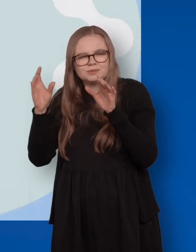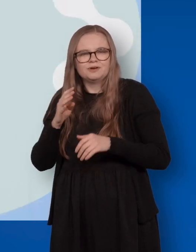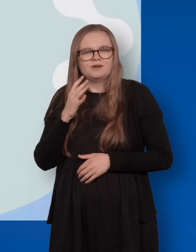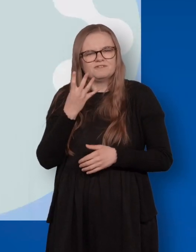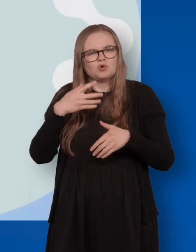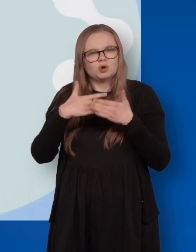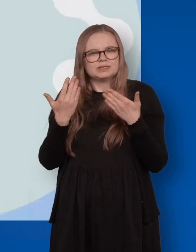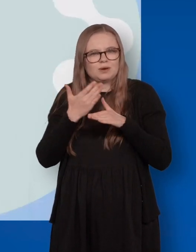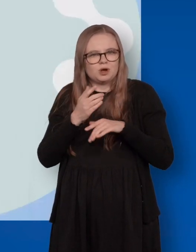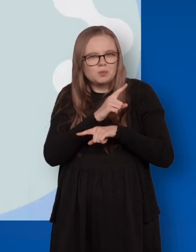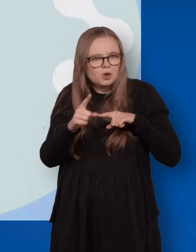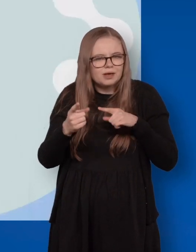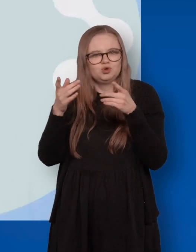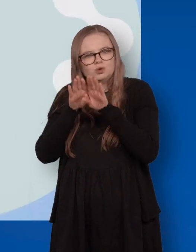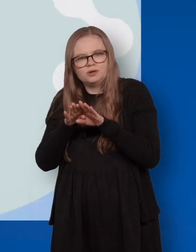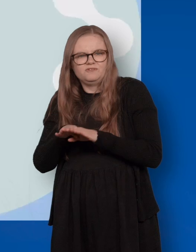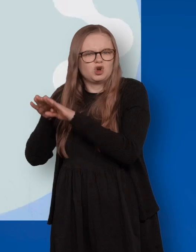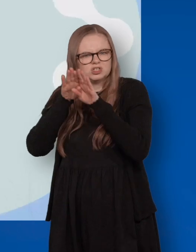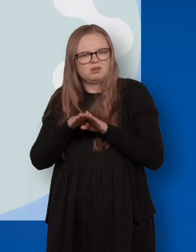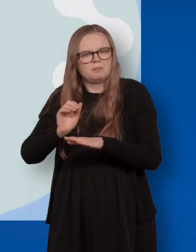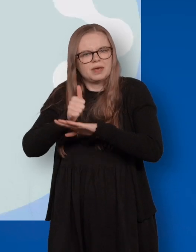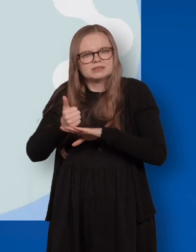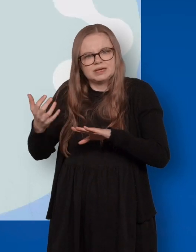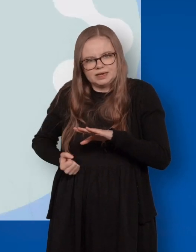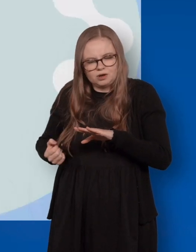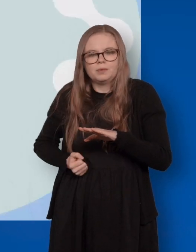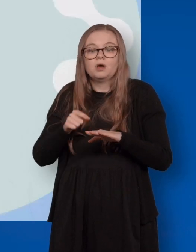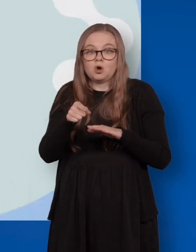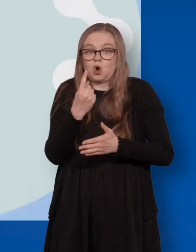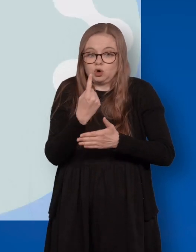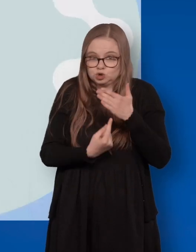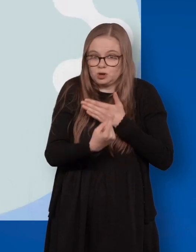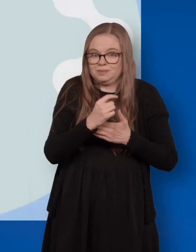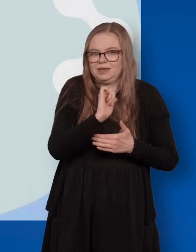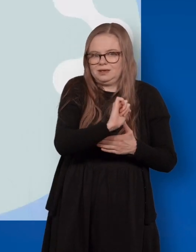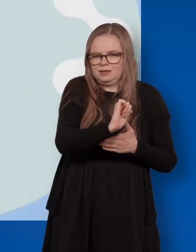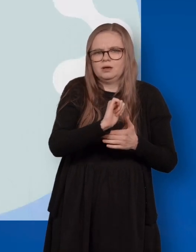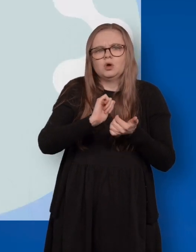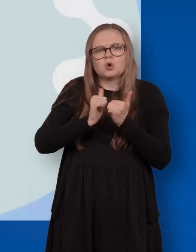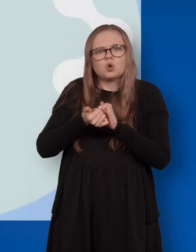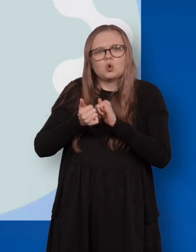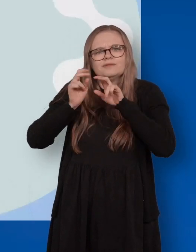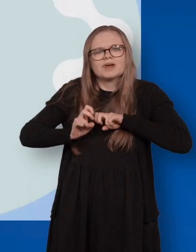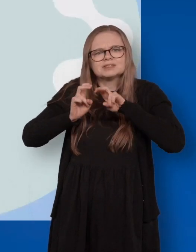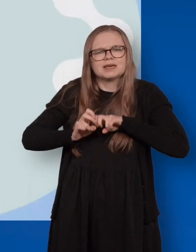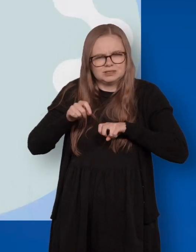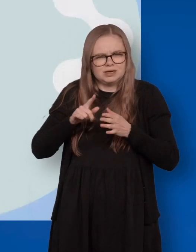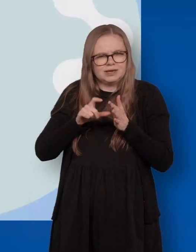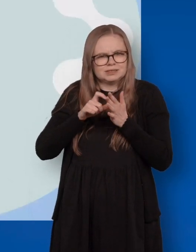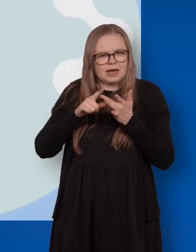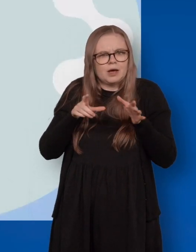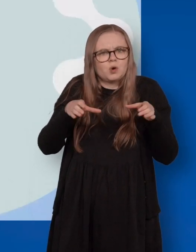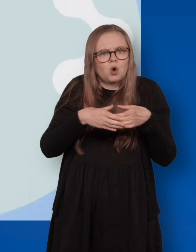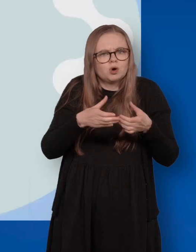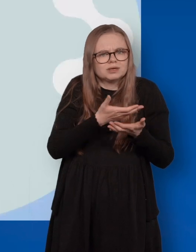the universal basic income. Autonomy are co-investigators of the EDI Caucus, and they particularly work